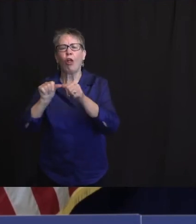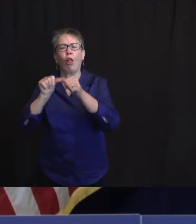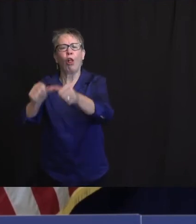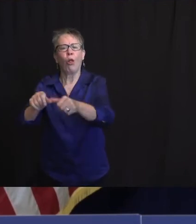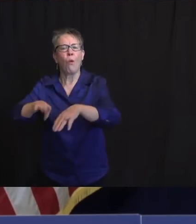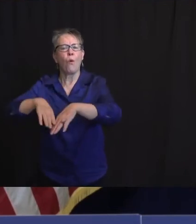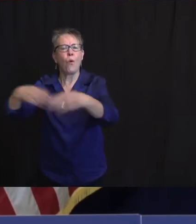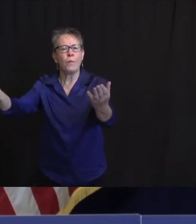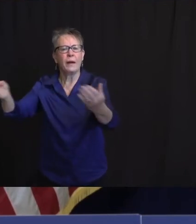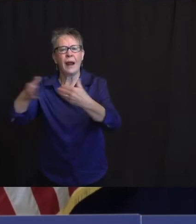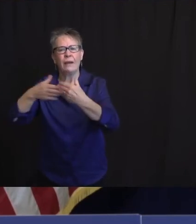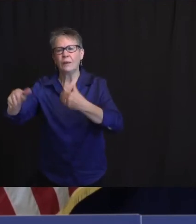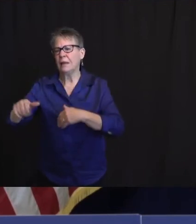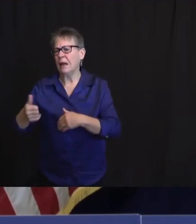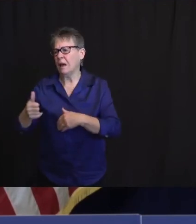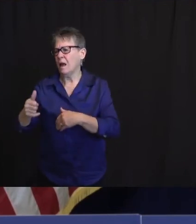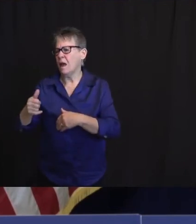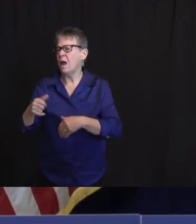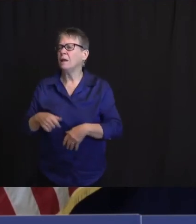Nails and Spa Studio,